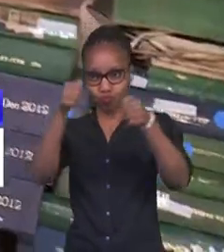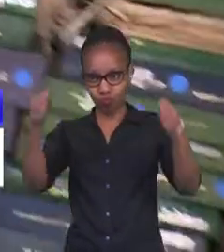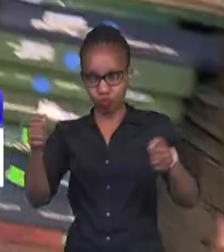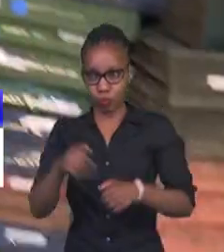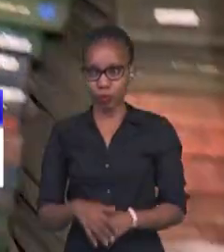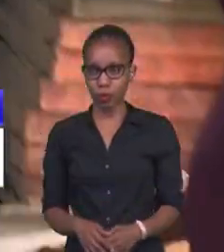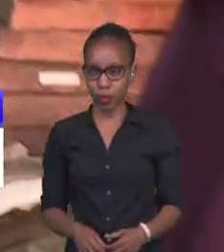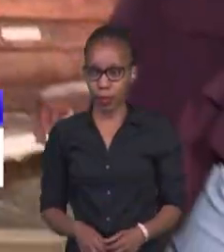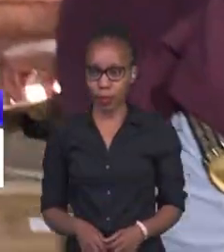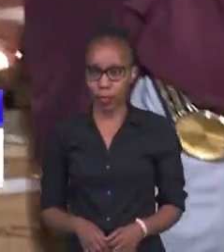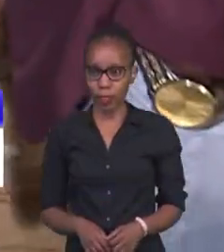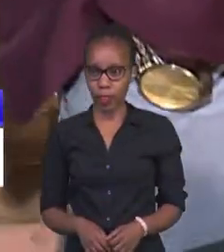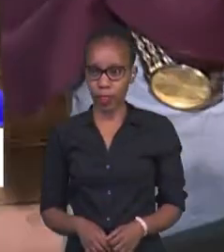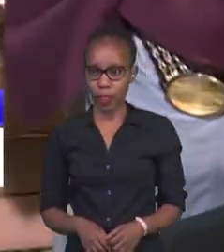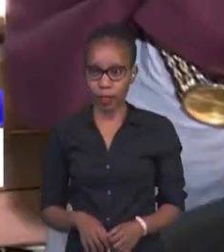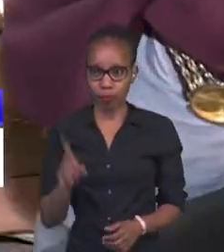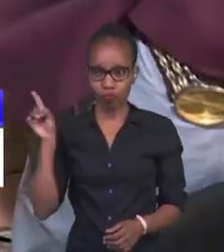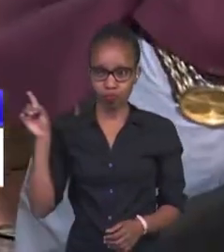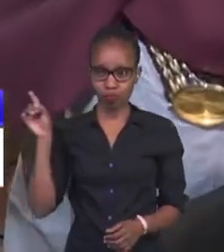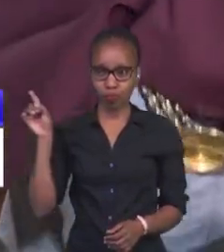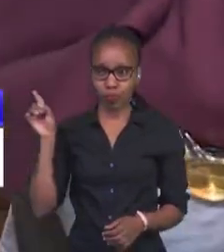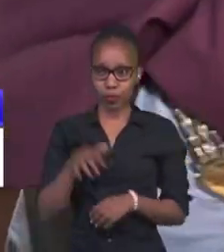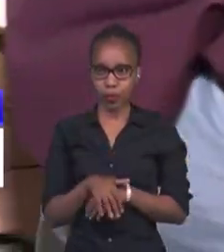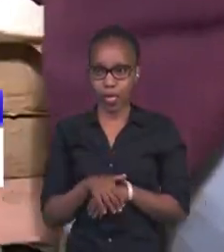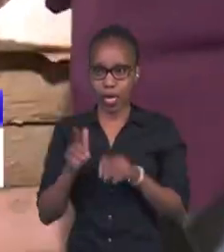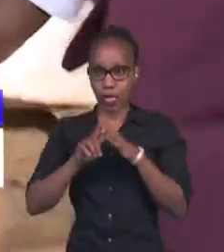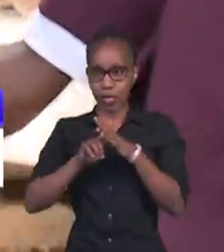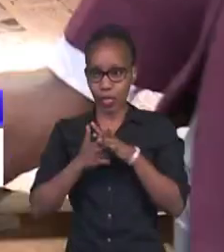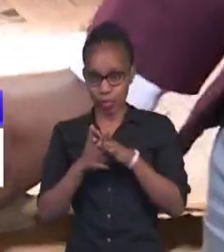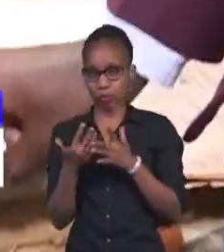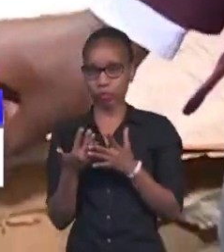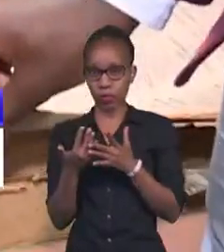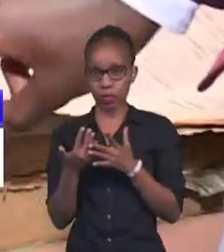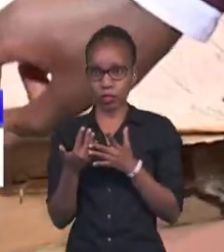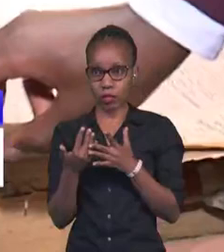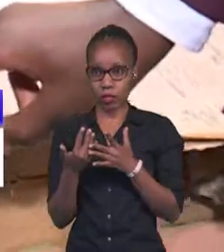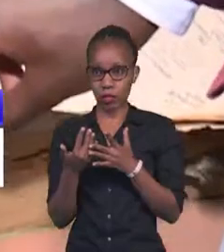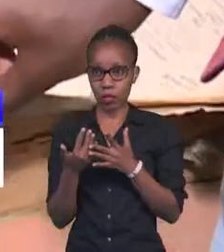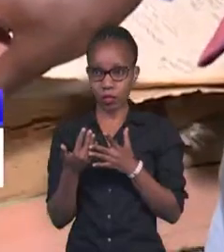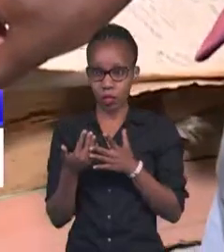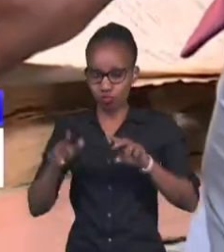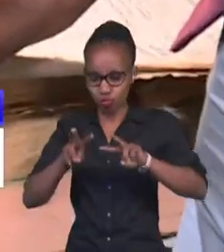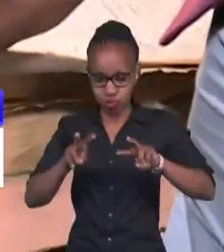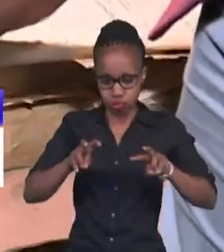And many of these are out of print. We are starting with the out of print newspapers and then working our way to